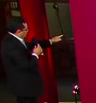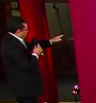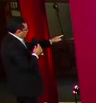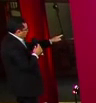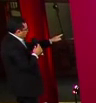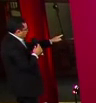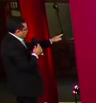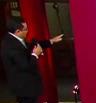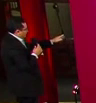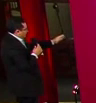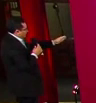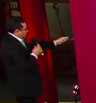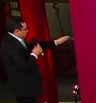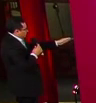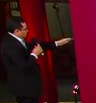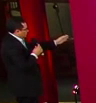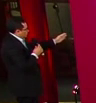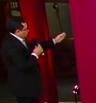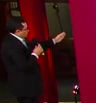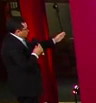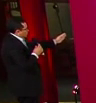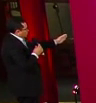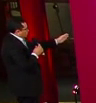that if you take a look at the different age groups,